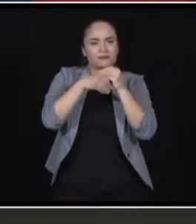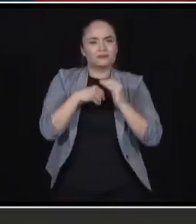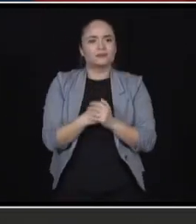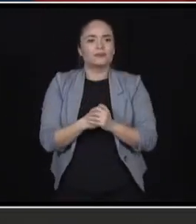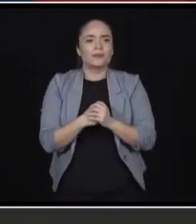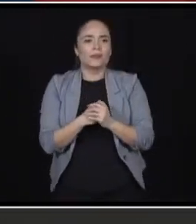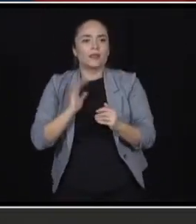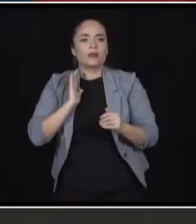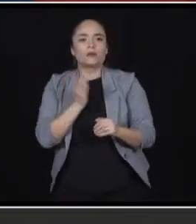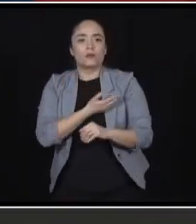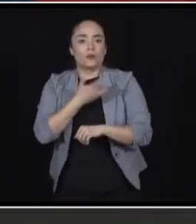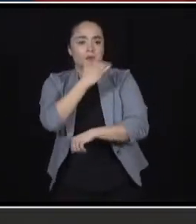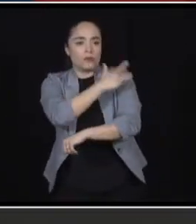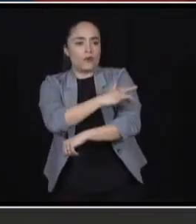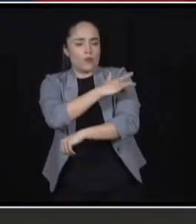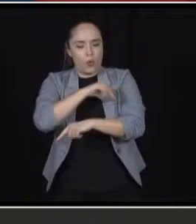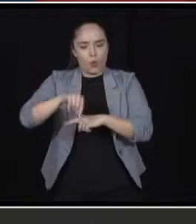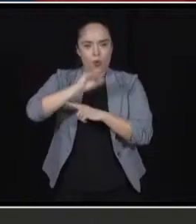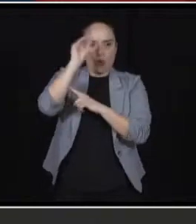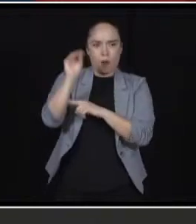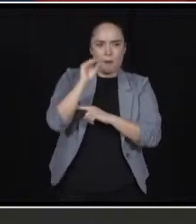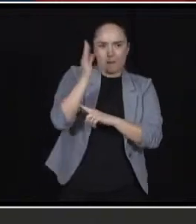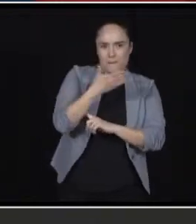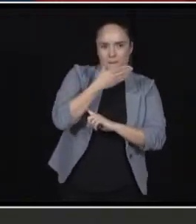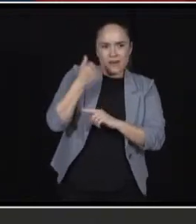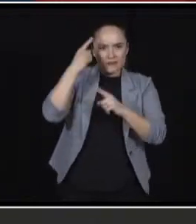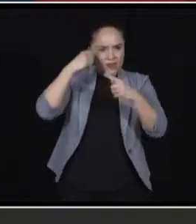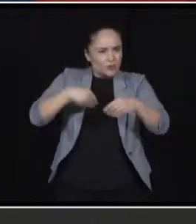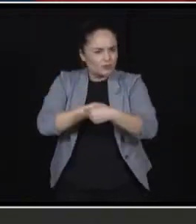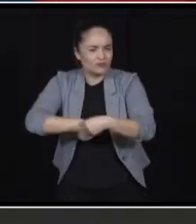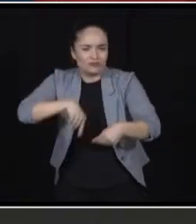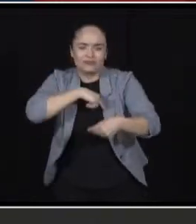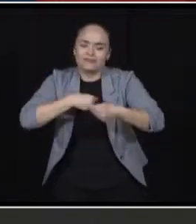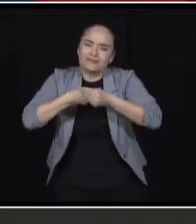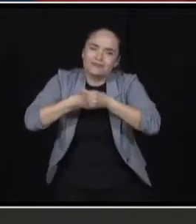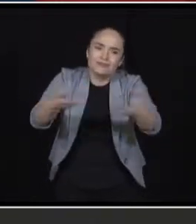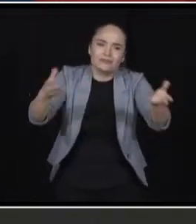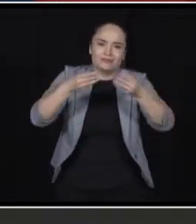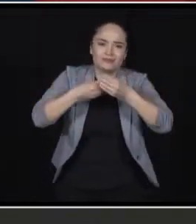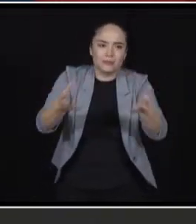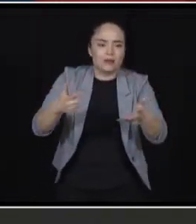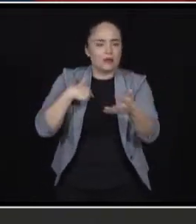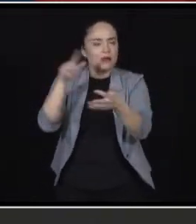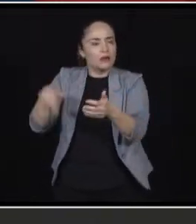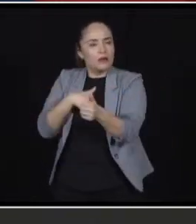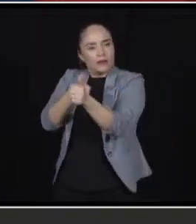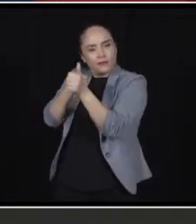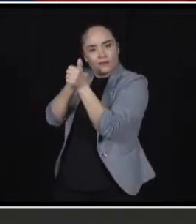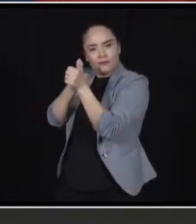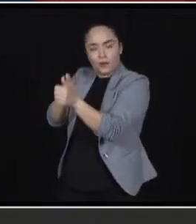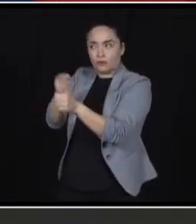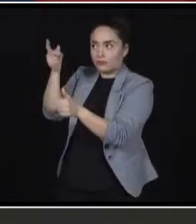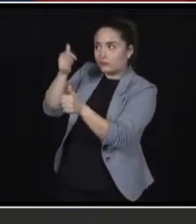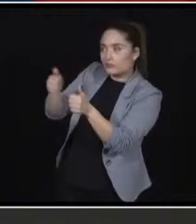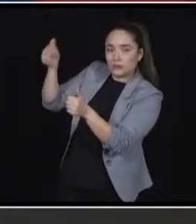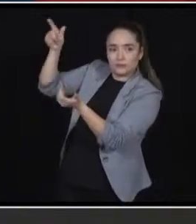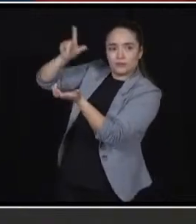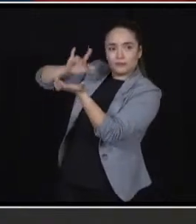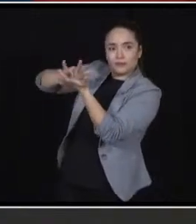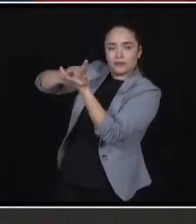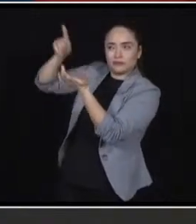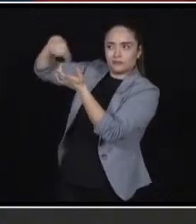those investments. And we're going to continue to follow the advice that the Chief Medical Officer felt to keep families safe and keep these community cases down. Last